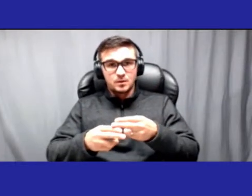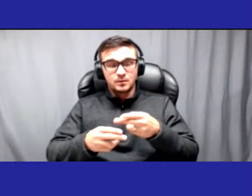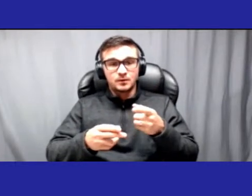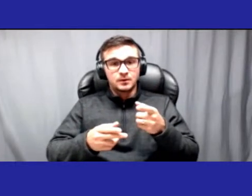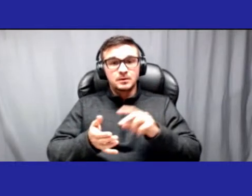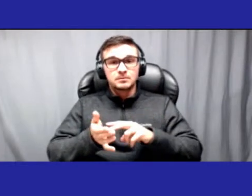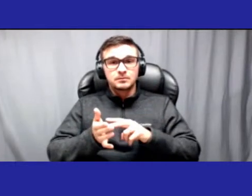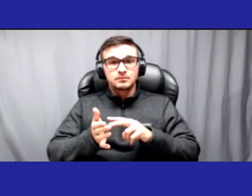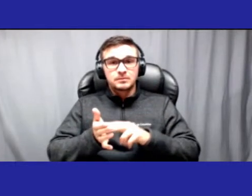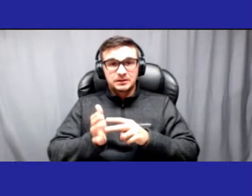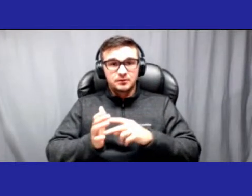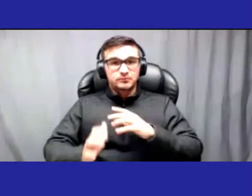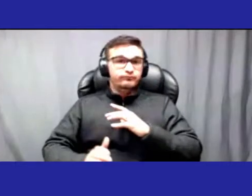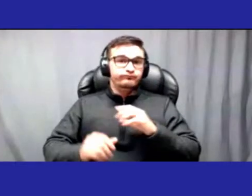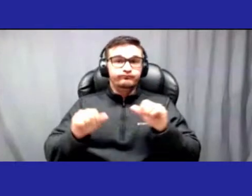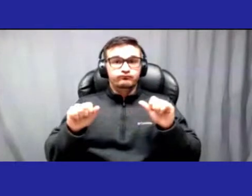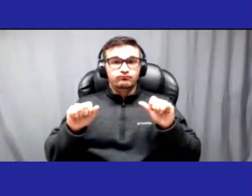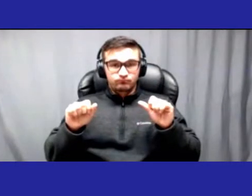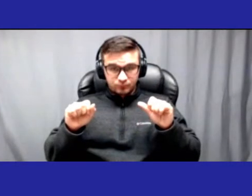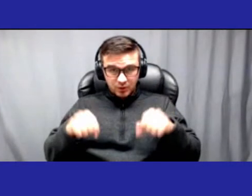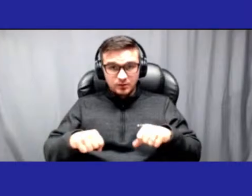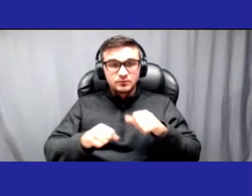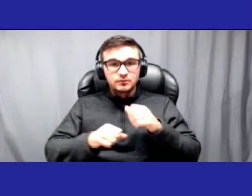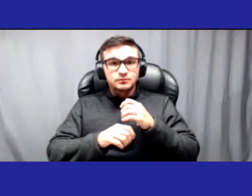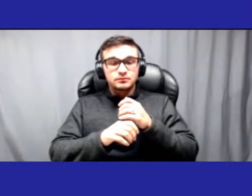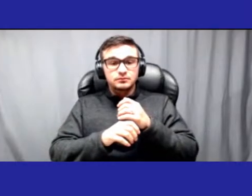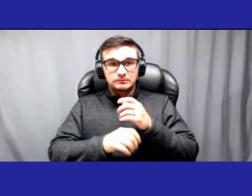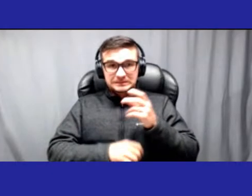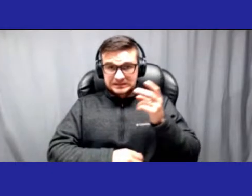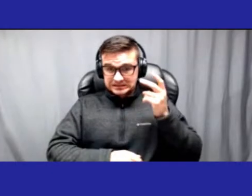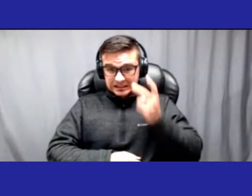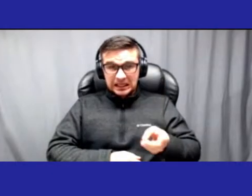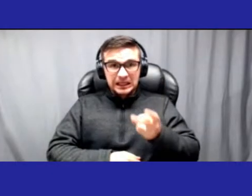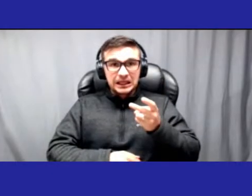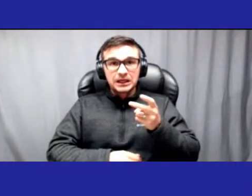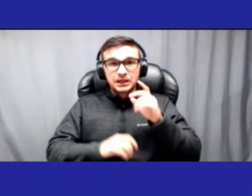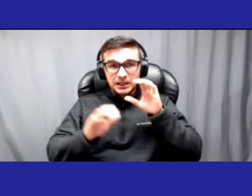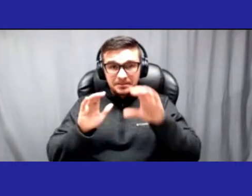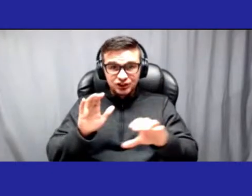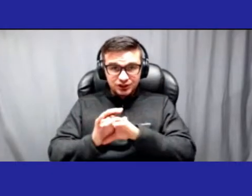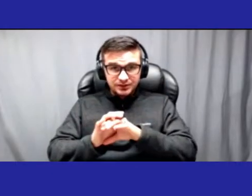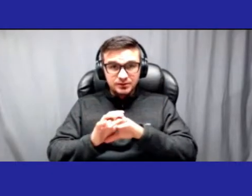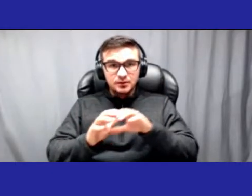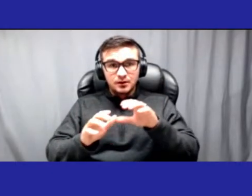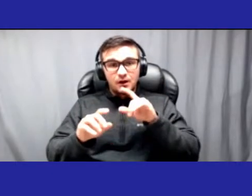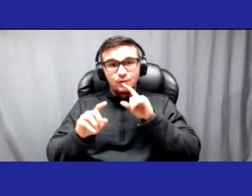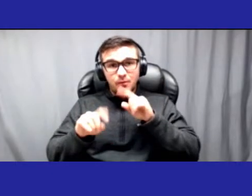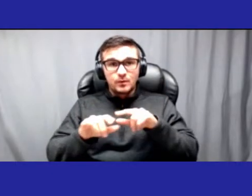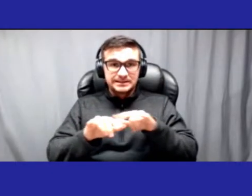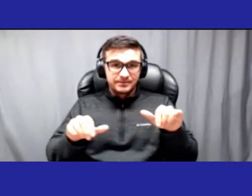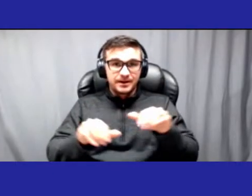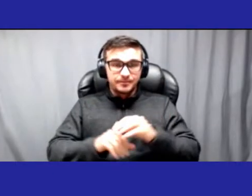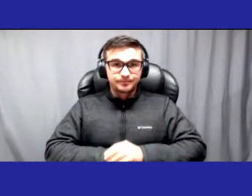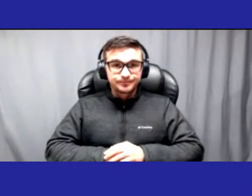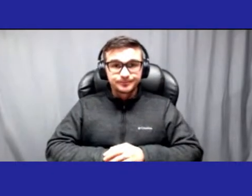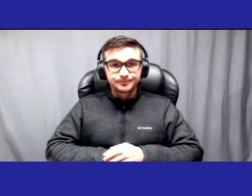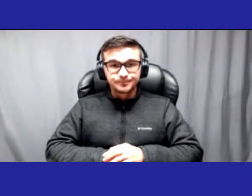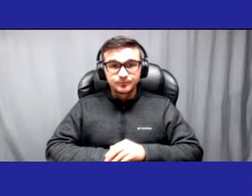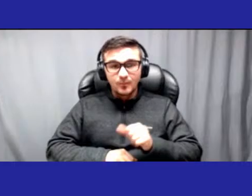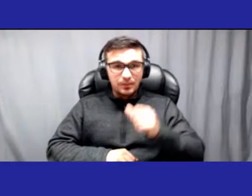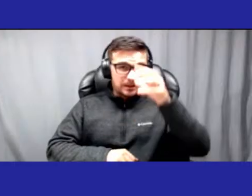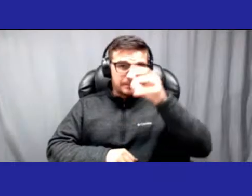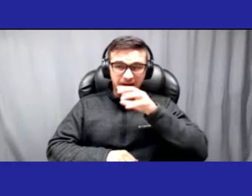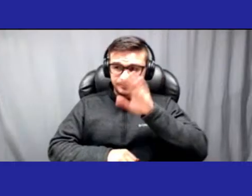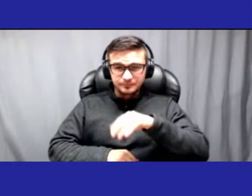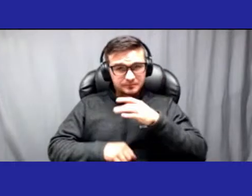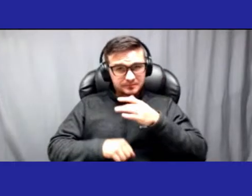get view the images and the reports at the same time. And won't they be on Epic within 15 months?